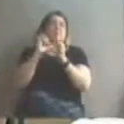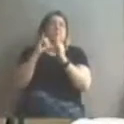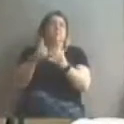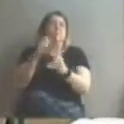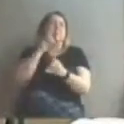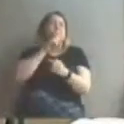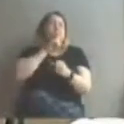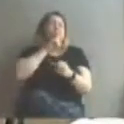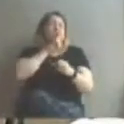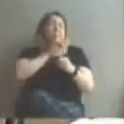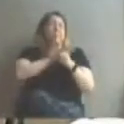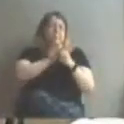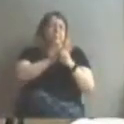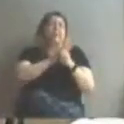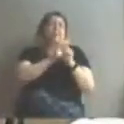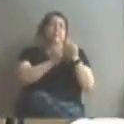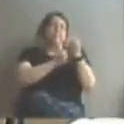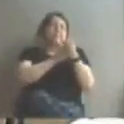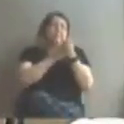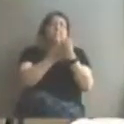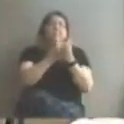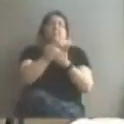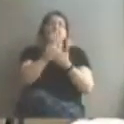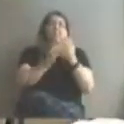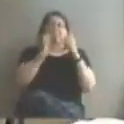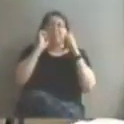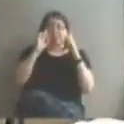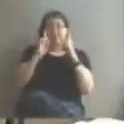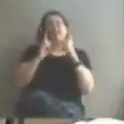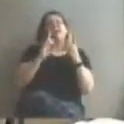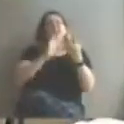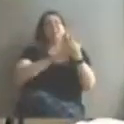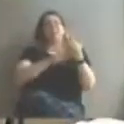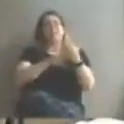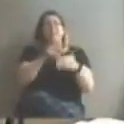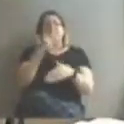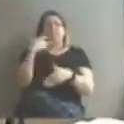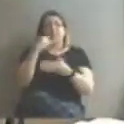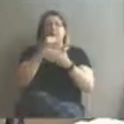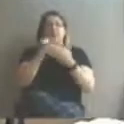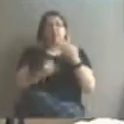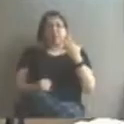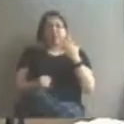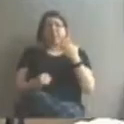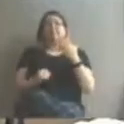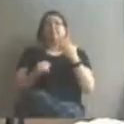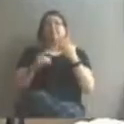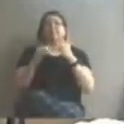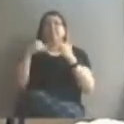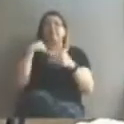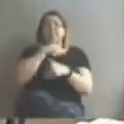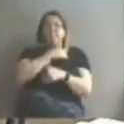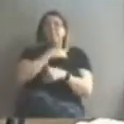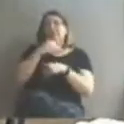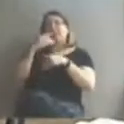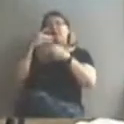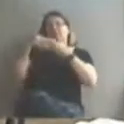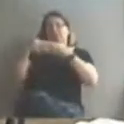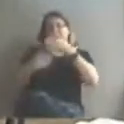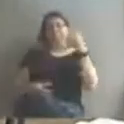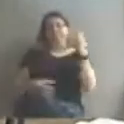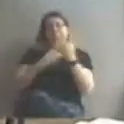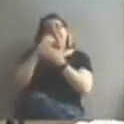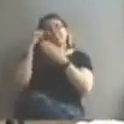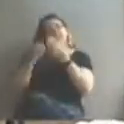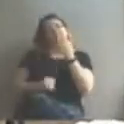arts education. The board was applauded for having 3 arts supervisory staff members, an extensive list of available art courses,